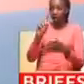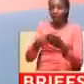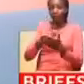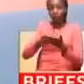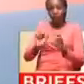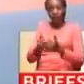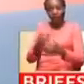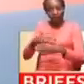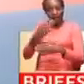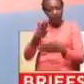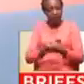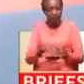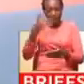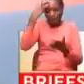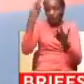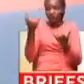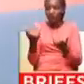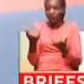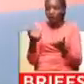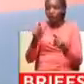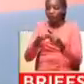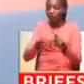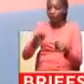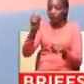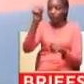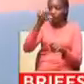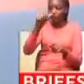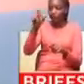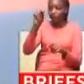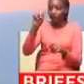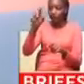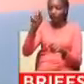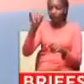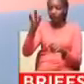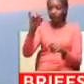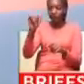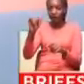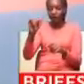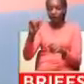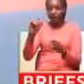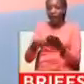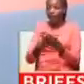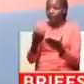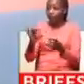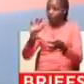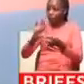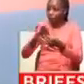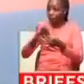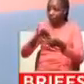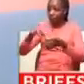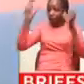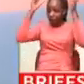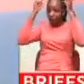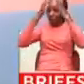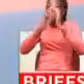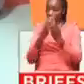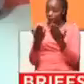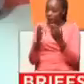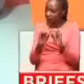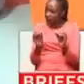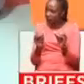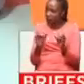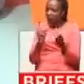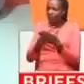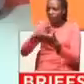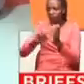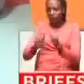next? Because now you've moved away from the Santeria. Yeah. Santeria was not able to convince you to sell your soul to the devil. Yeah. What happens next? Yeah,